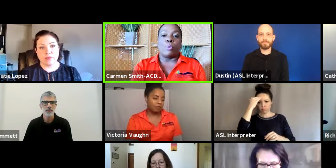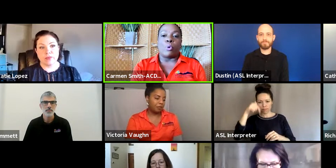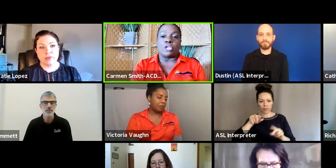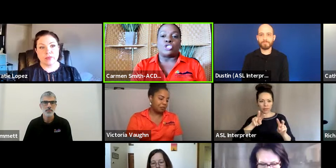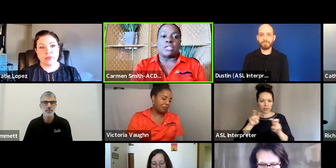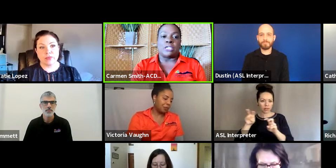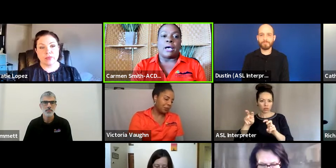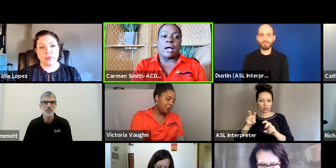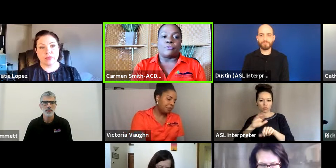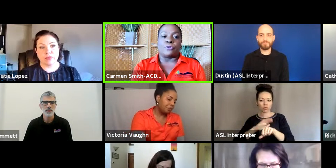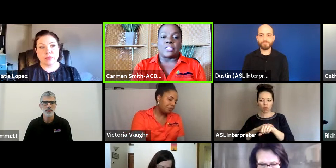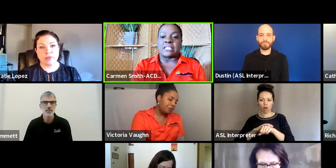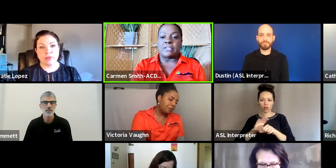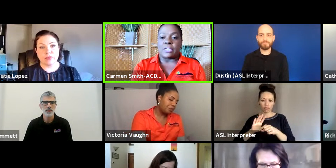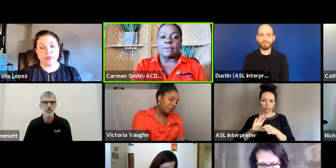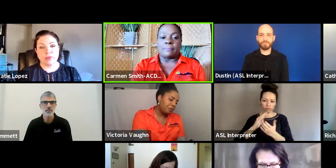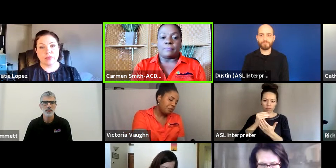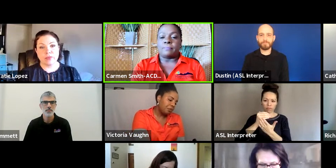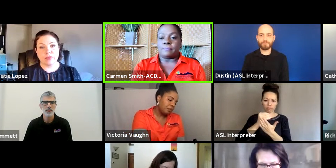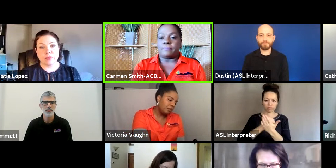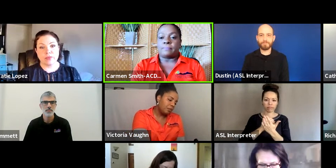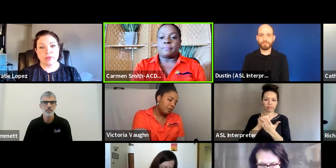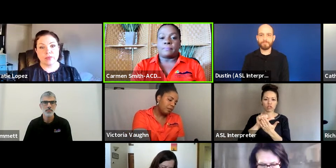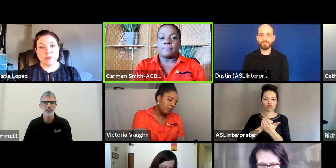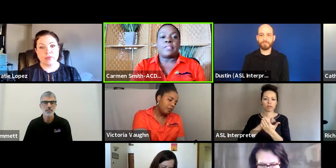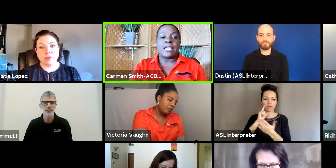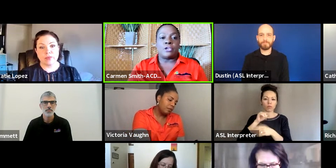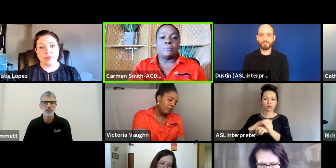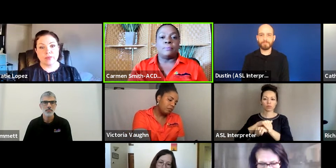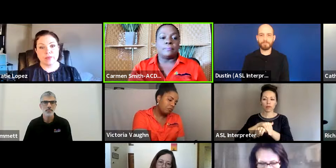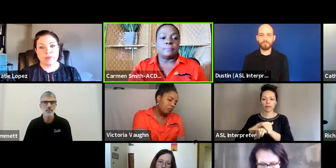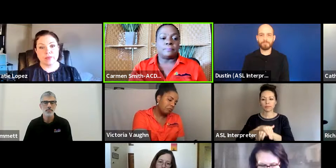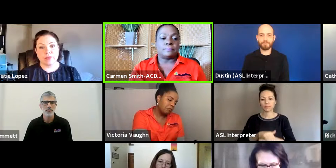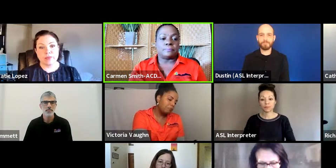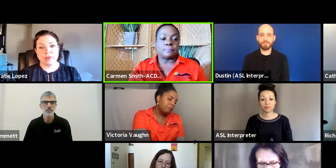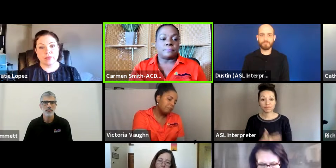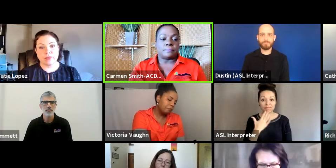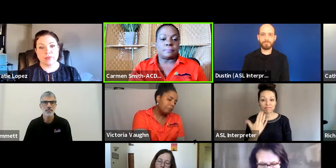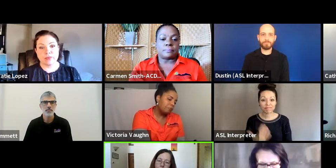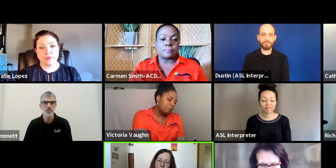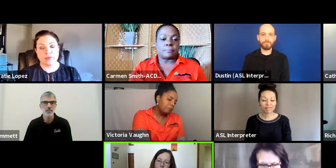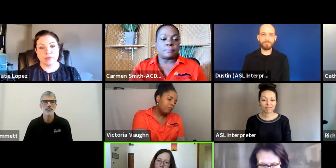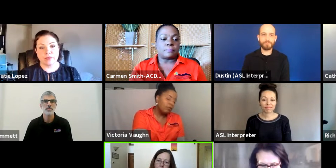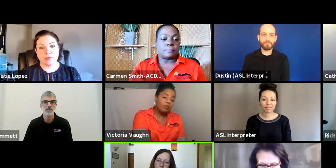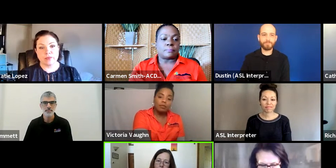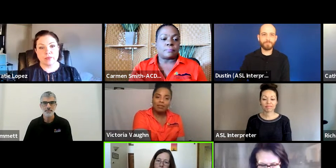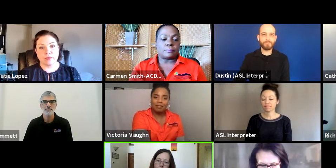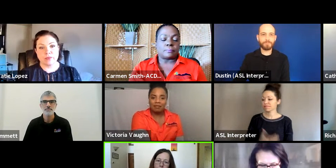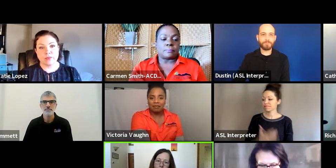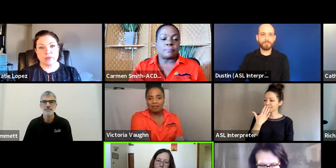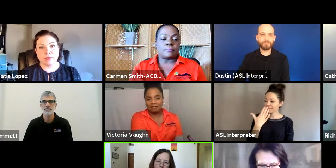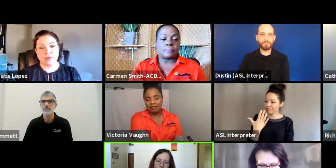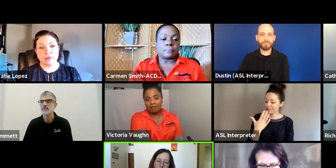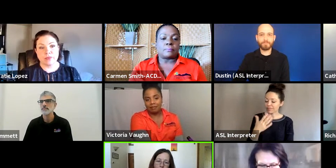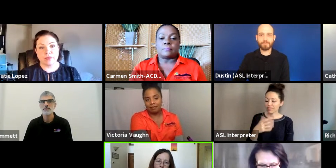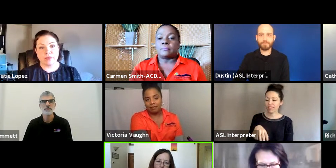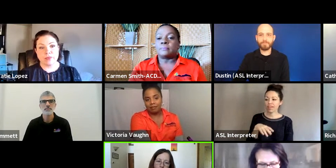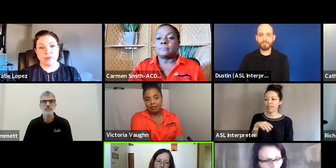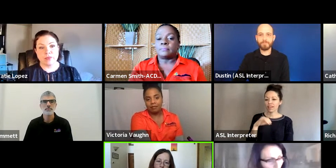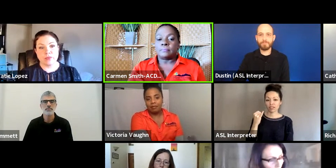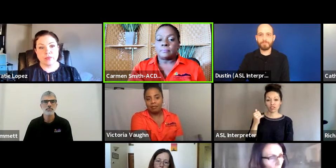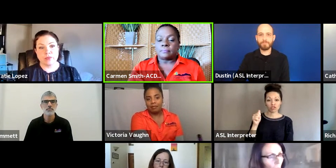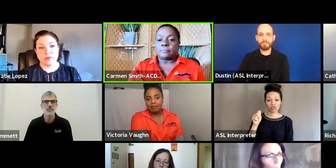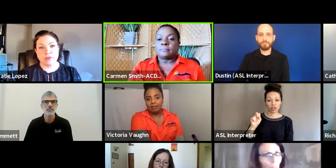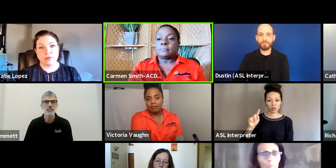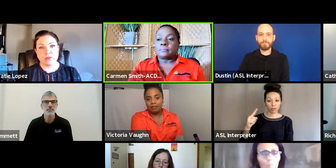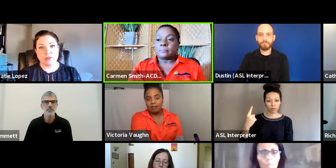on the full board agenda for this evening. Thank you. Yeah, I appreciate that, because come January